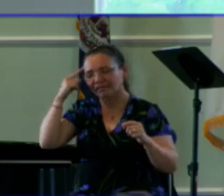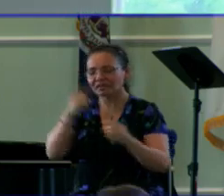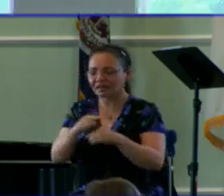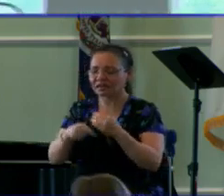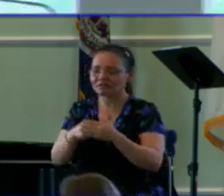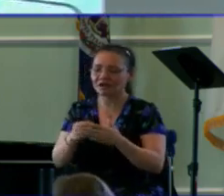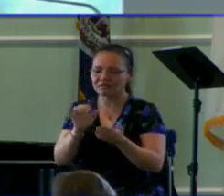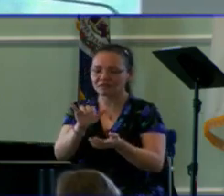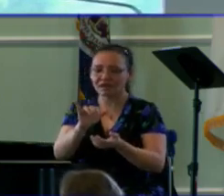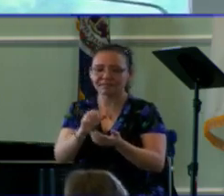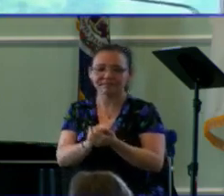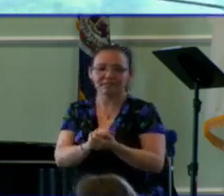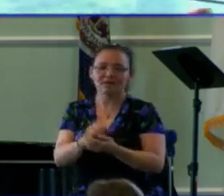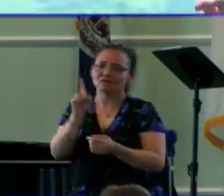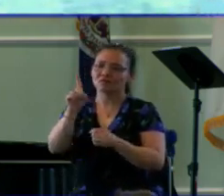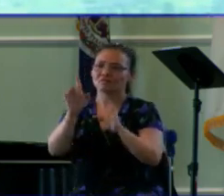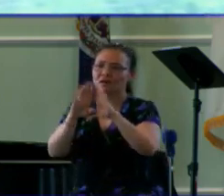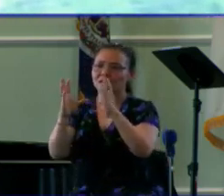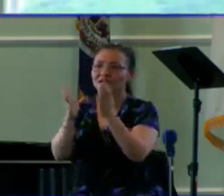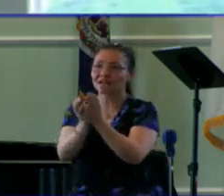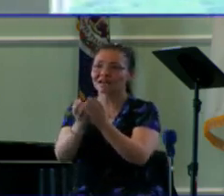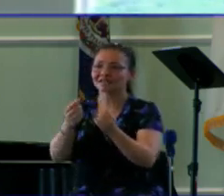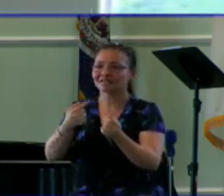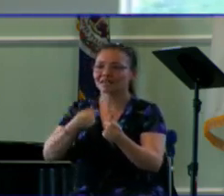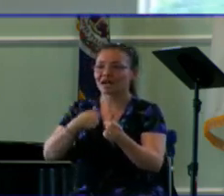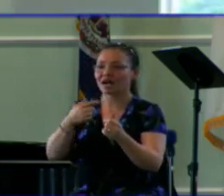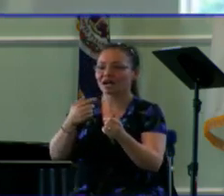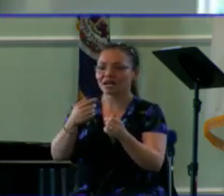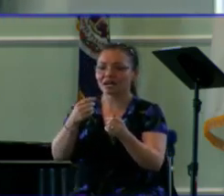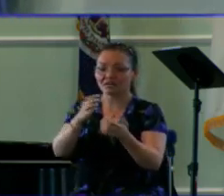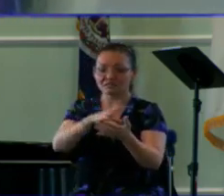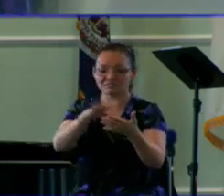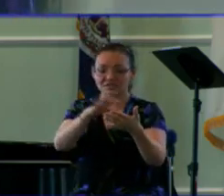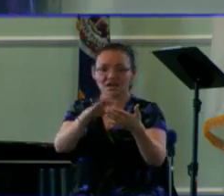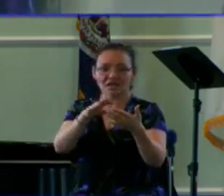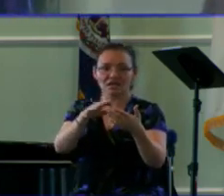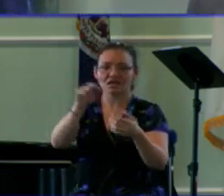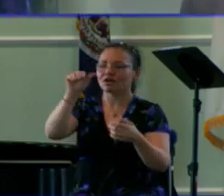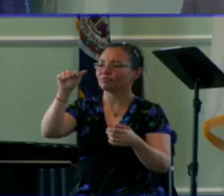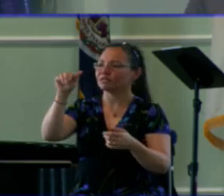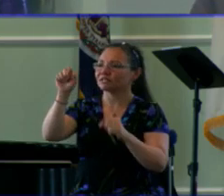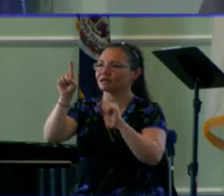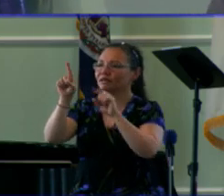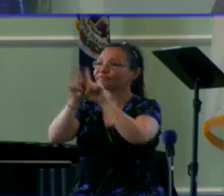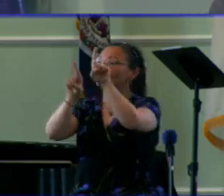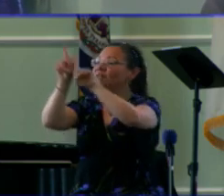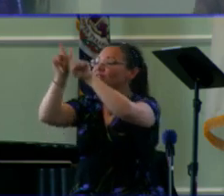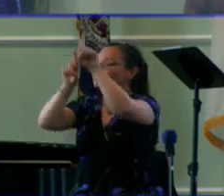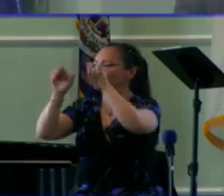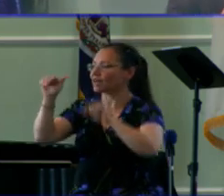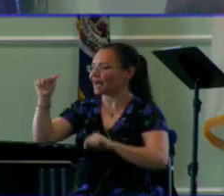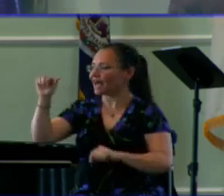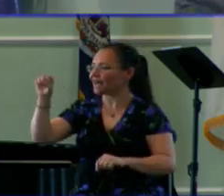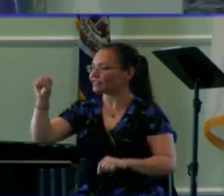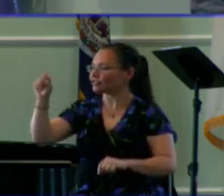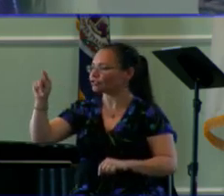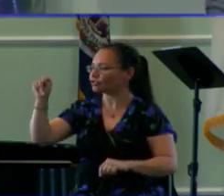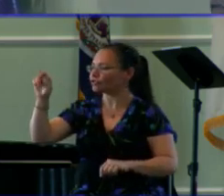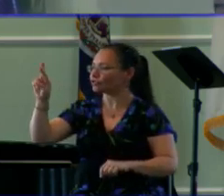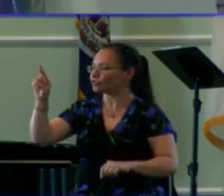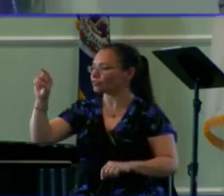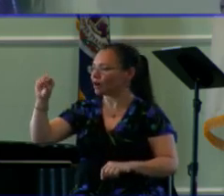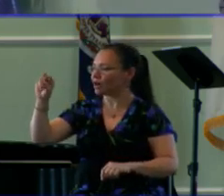And so one of the classes that I took was astronomy. And so for astronomy, we had to go at